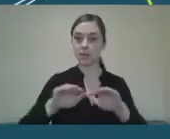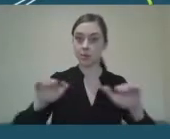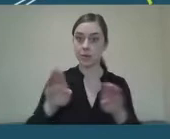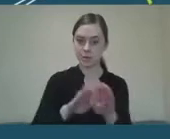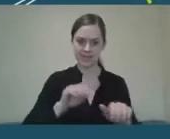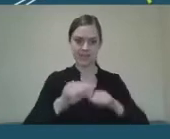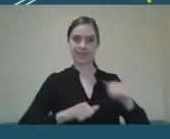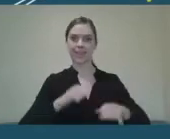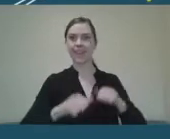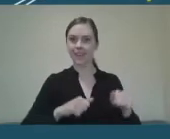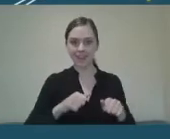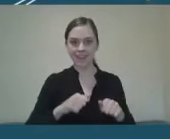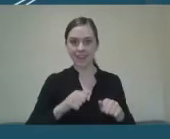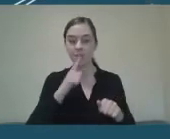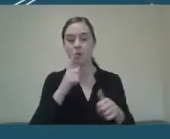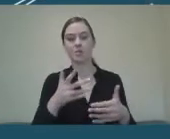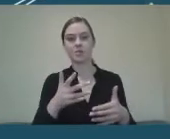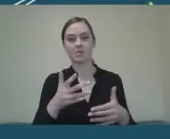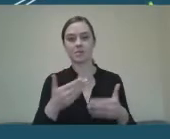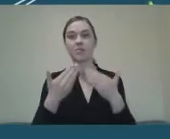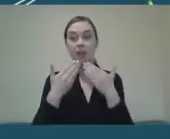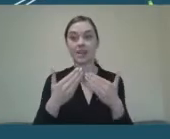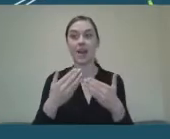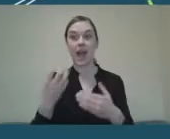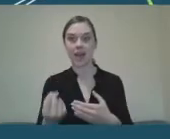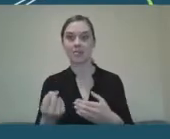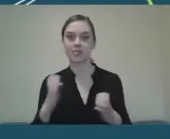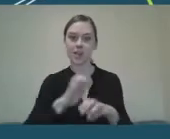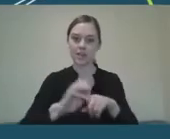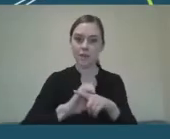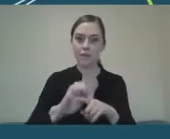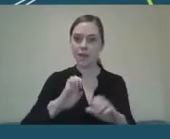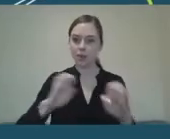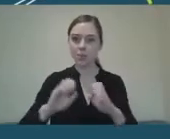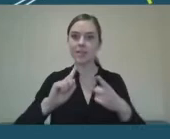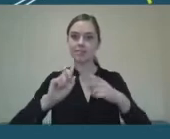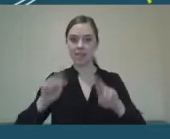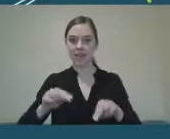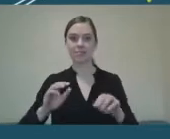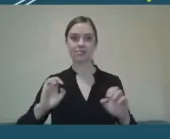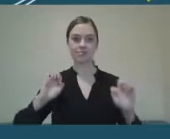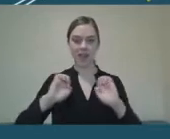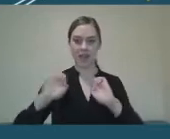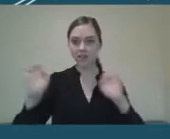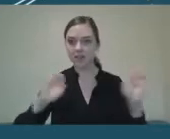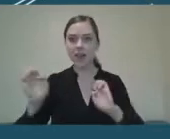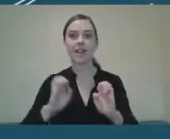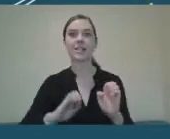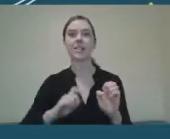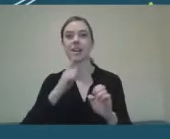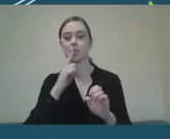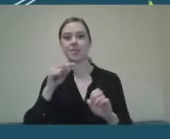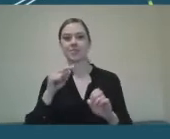bike. But thankfully, I was able to get enough gym equipment to be able to do my proper gym sessions, albeit they were in a